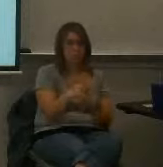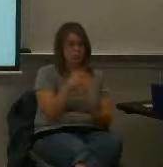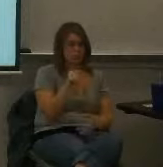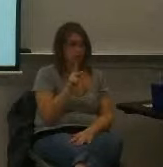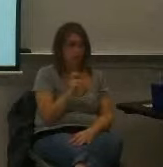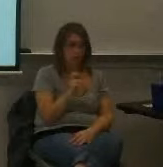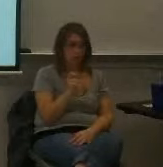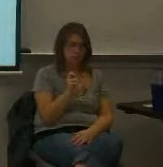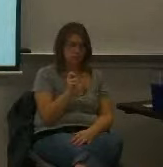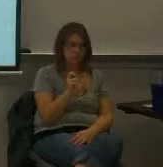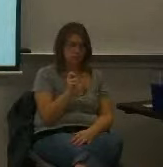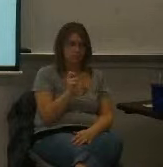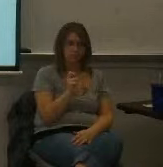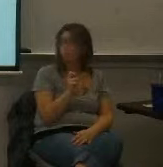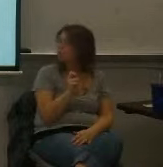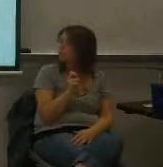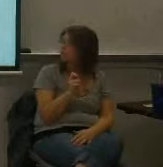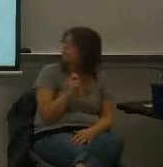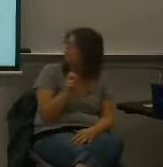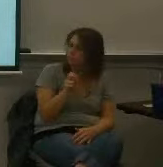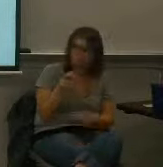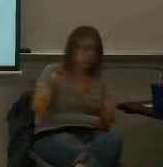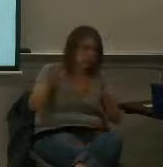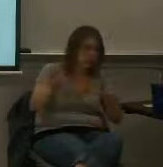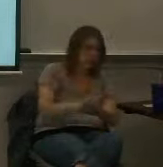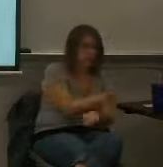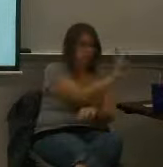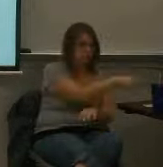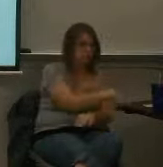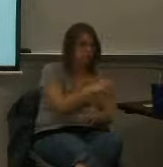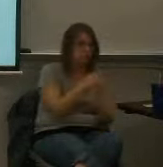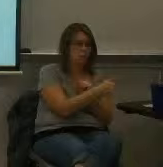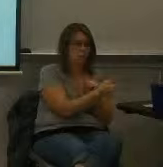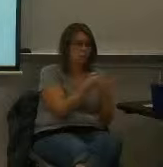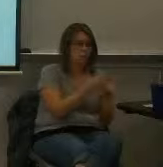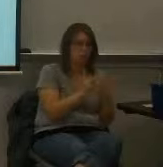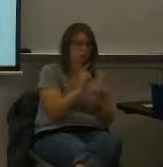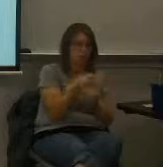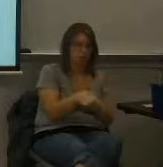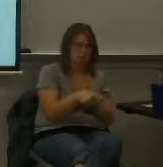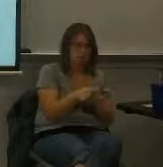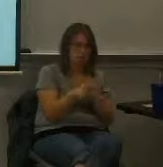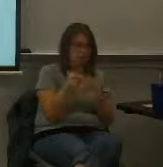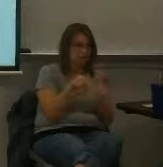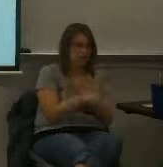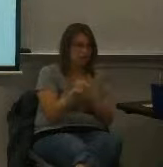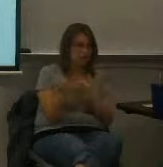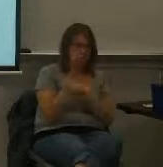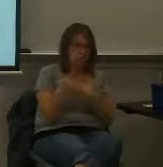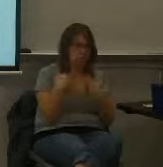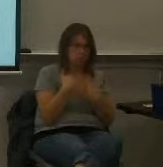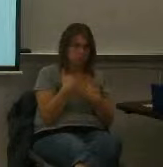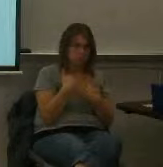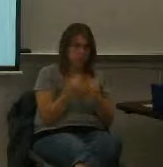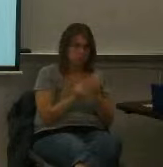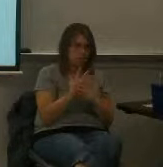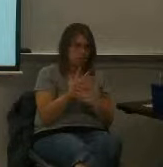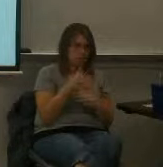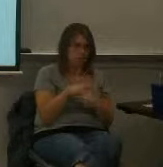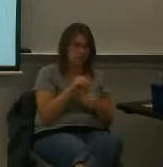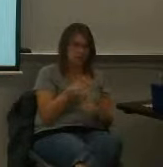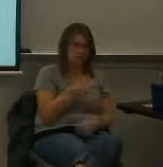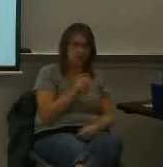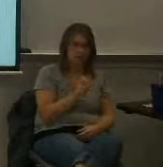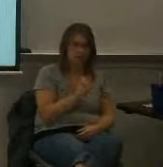lake, sloshed it up on the far side away from the volcano, killed all the animals and plants in that